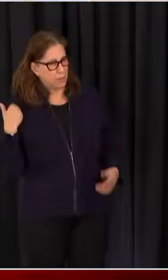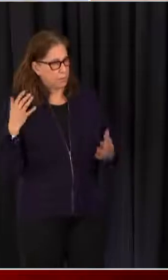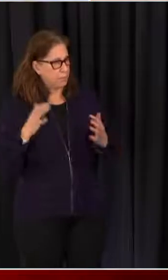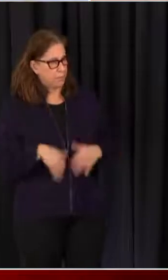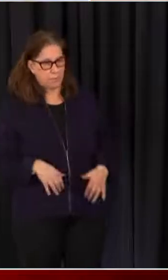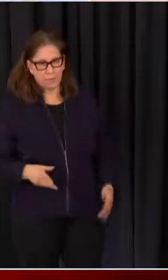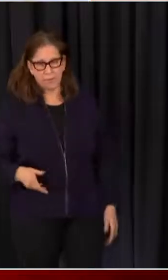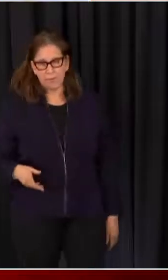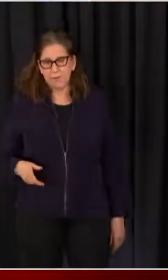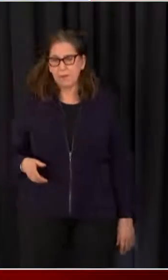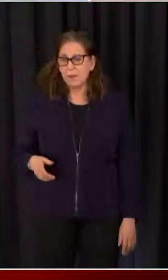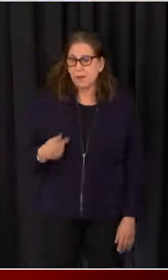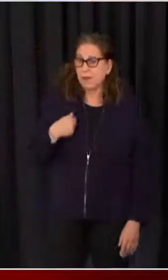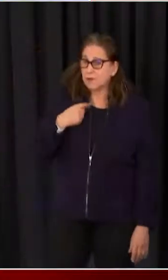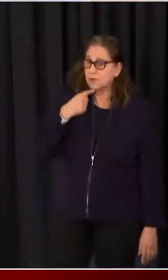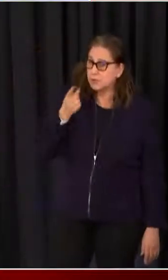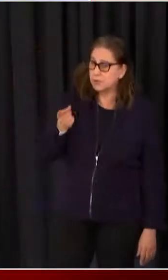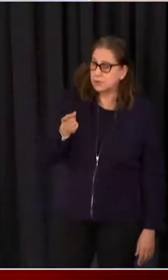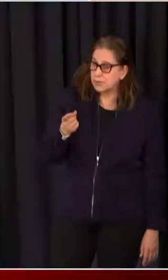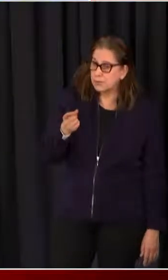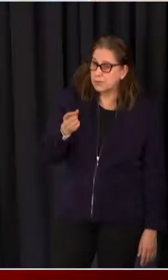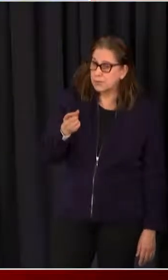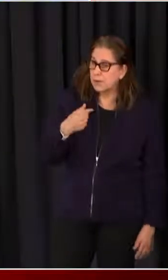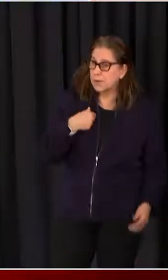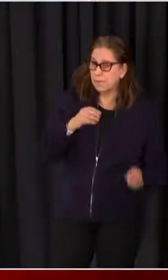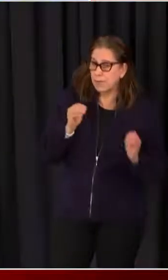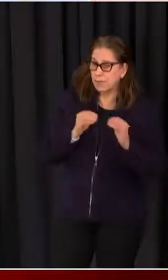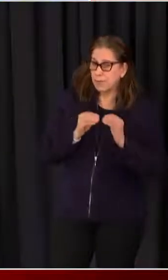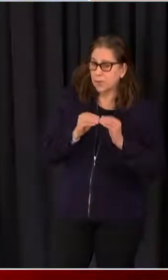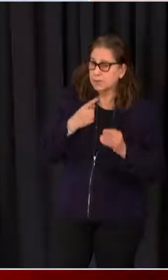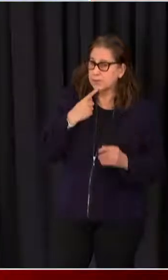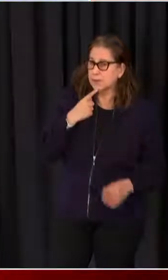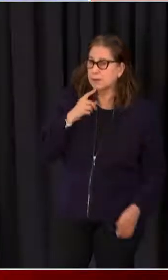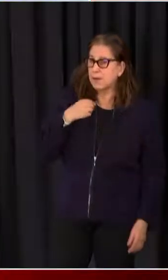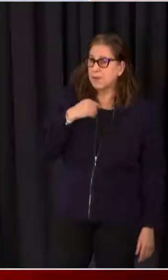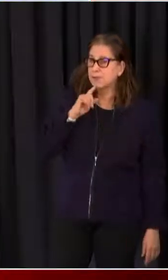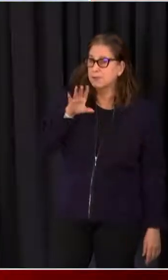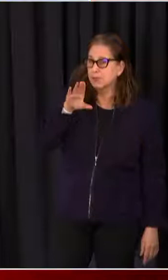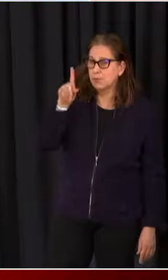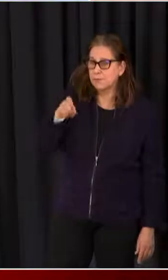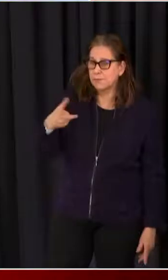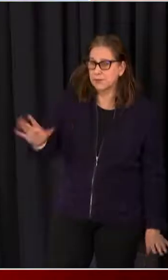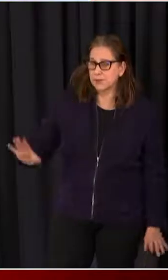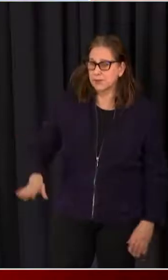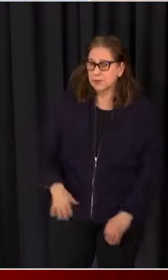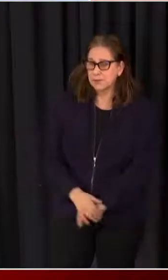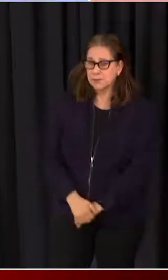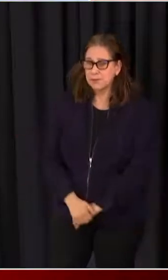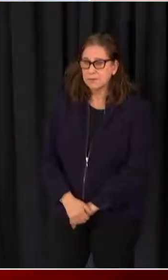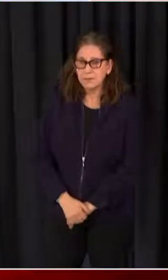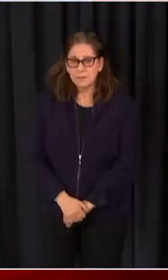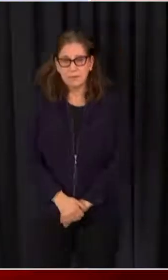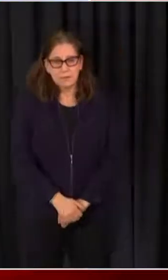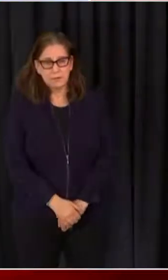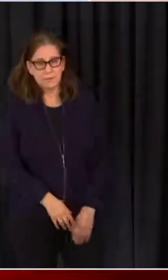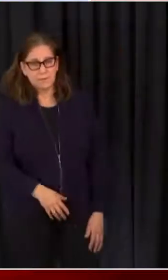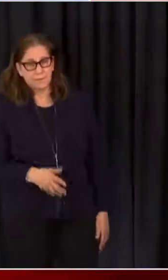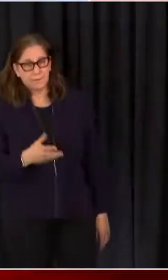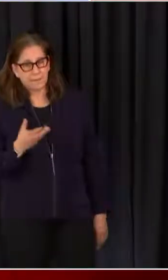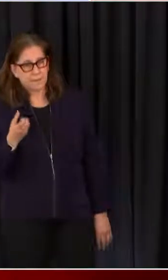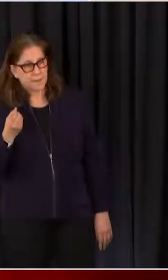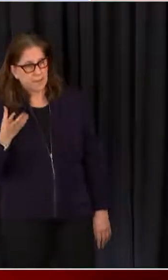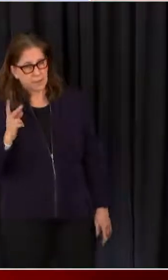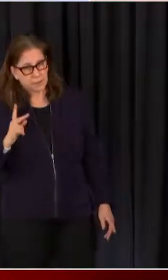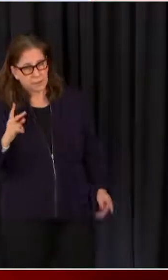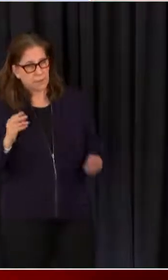You have another question? I told you it didn't work. I don't really have anything else to add to it. So again, since there are so many people eligible for the vaccine now, I'm wondering if